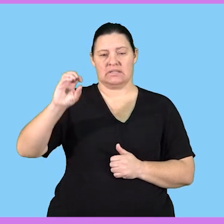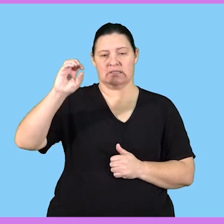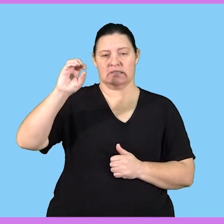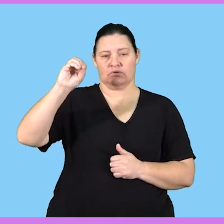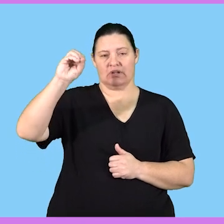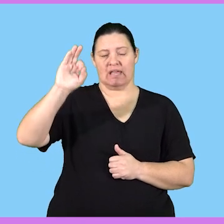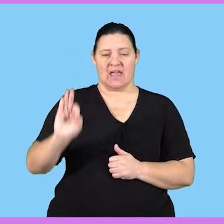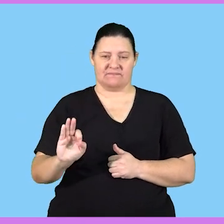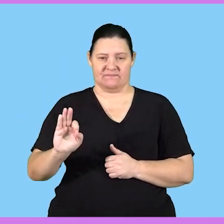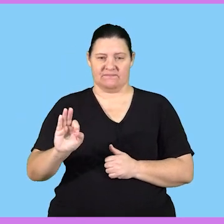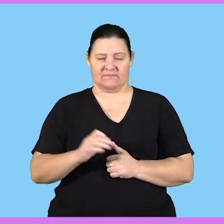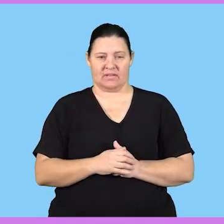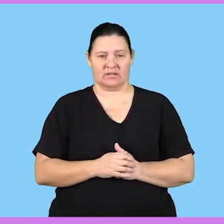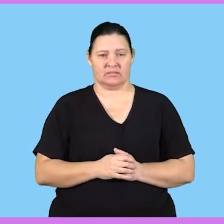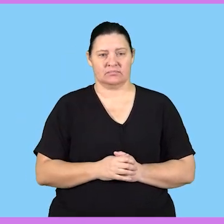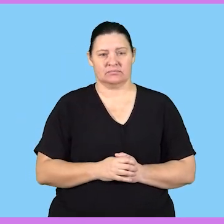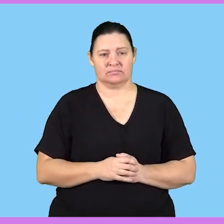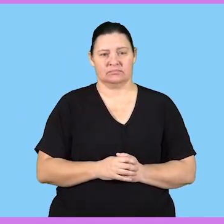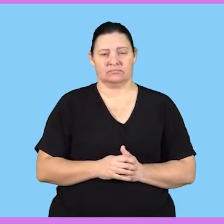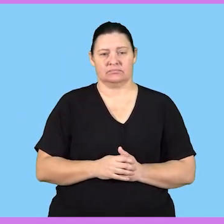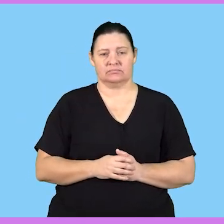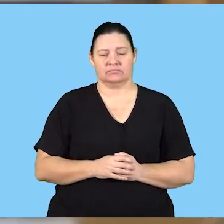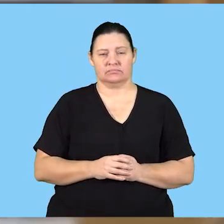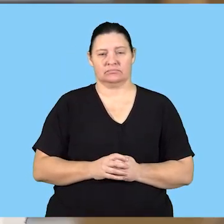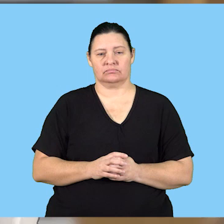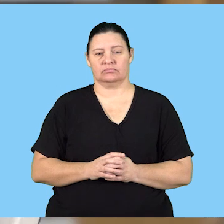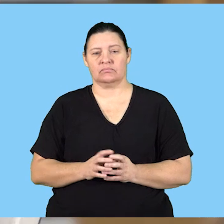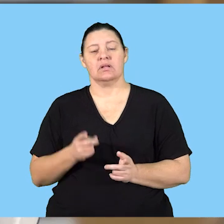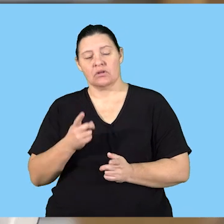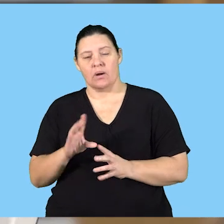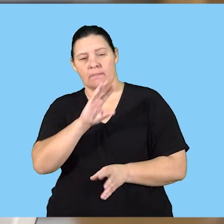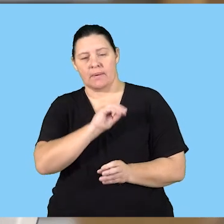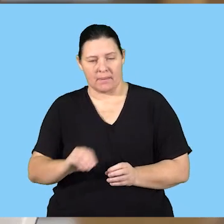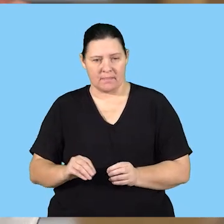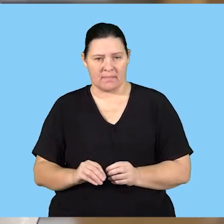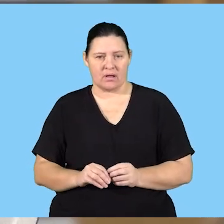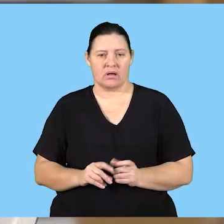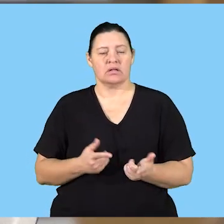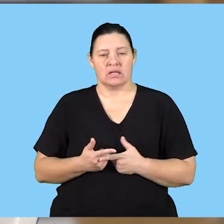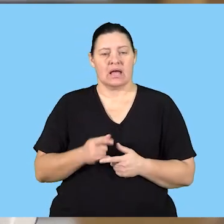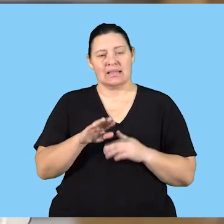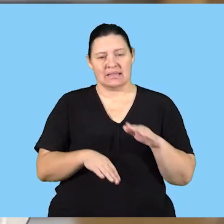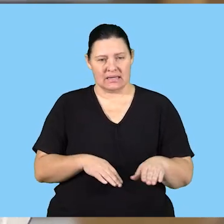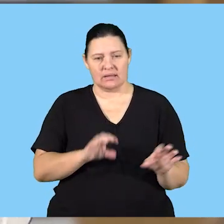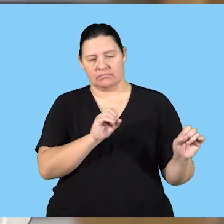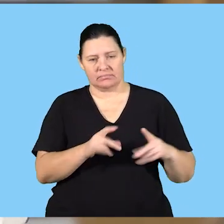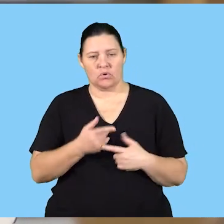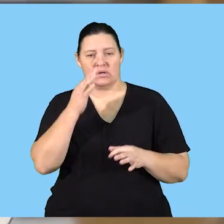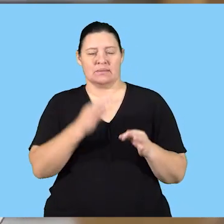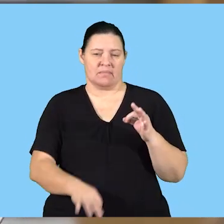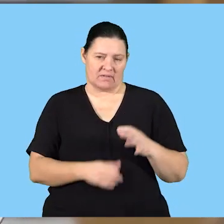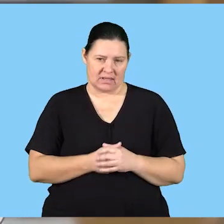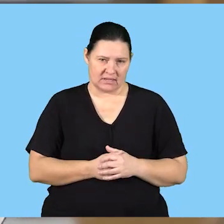73,4. All right, so I hope that makes sense. Step 1, formula. Step number 2, substitute into your formula. Step number 3,